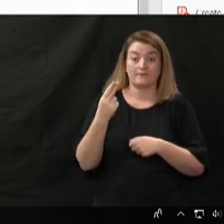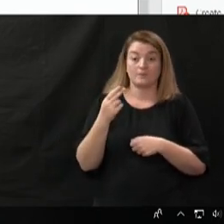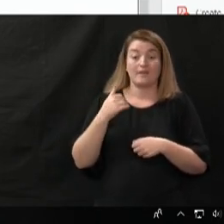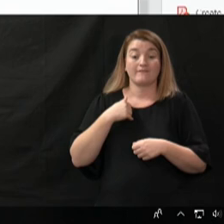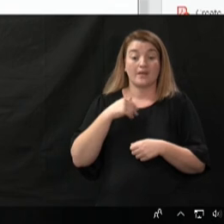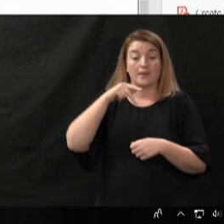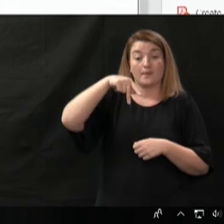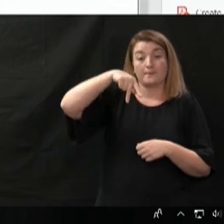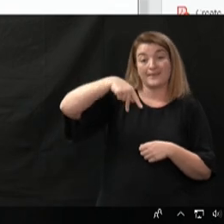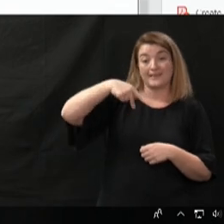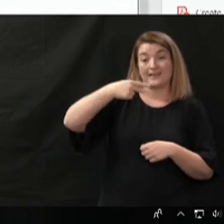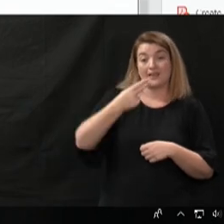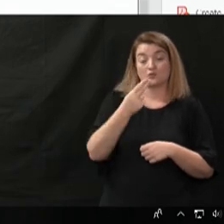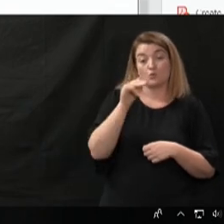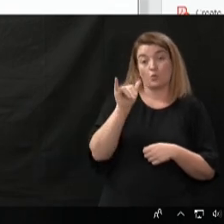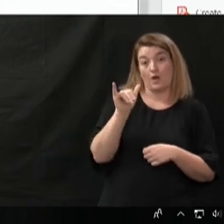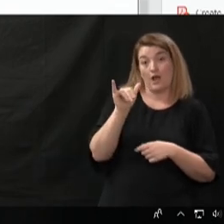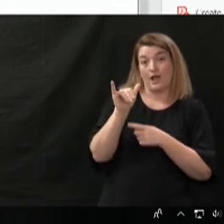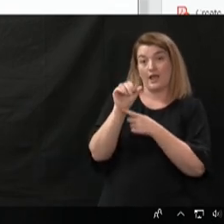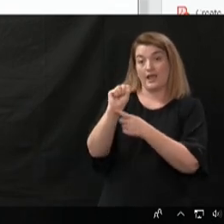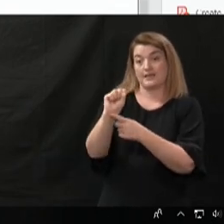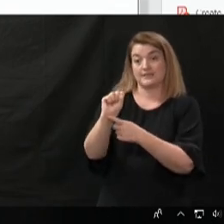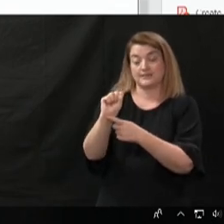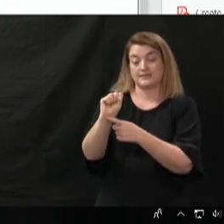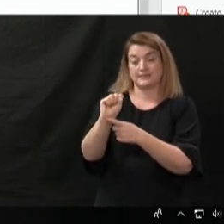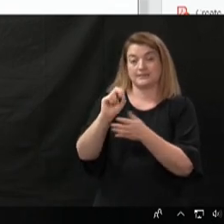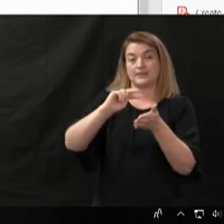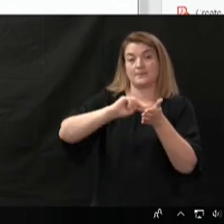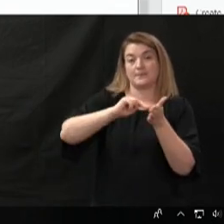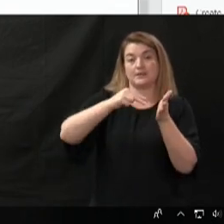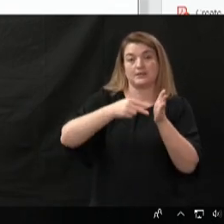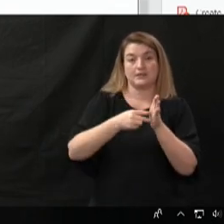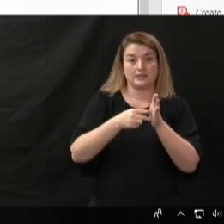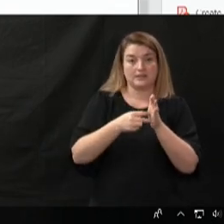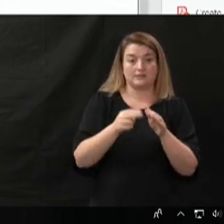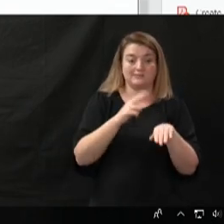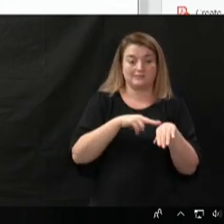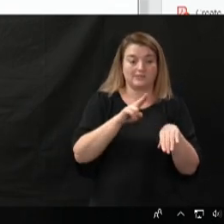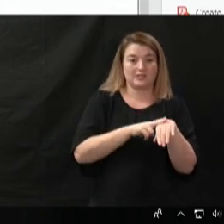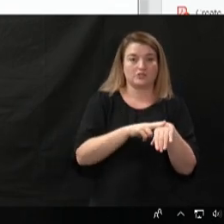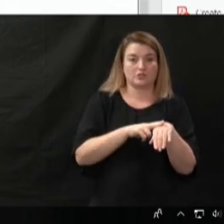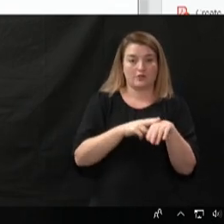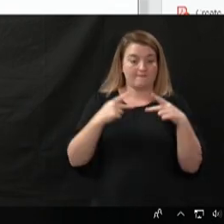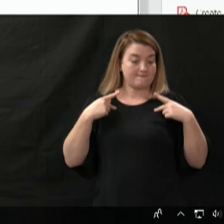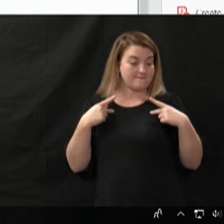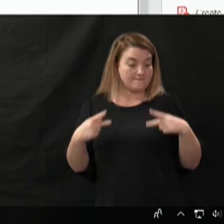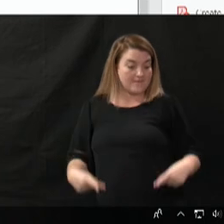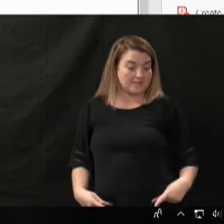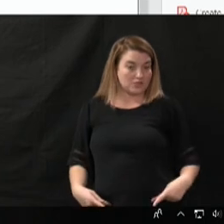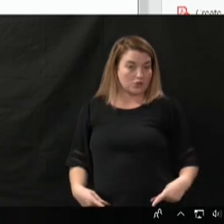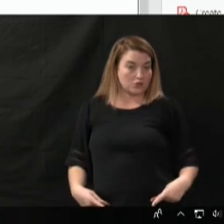PHYS, phys, meaning nature. Any words? Physical.